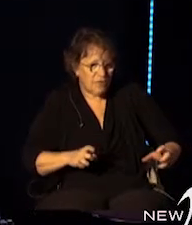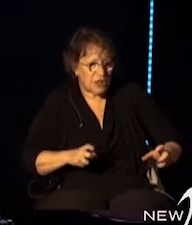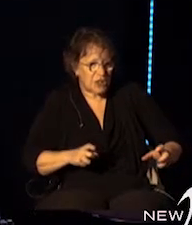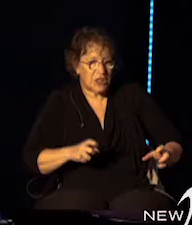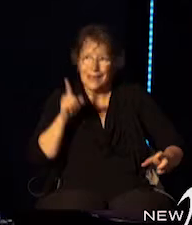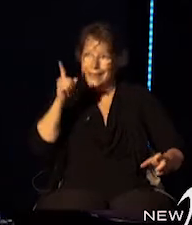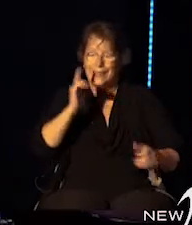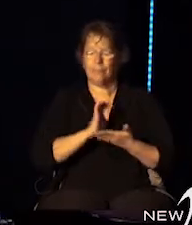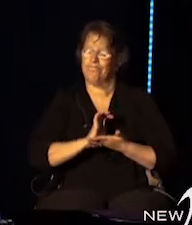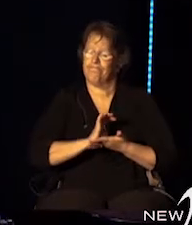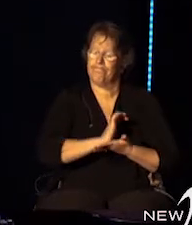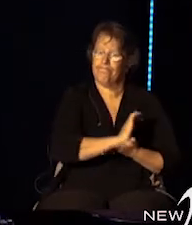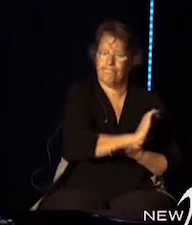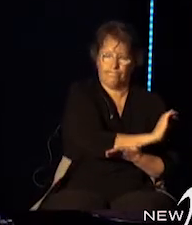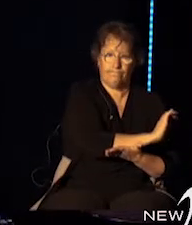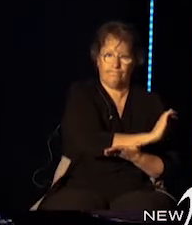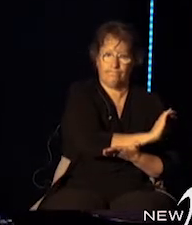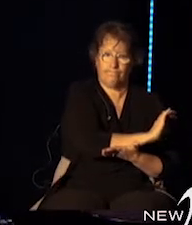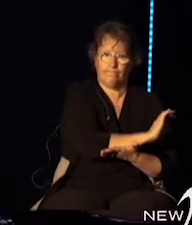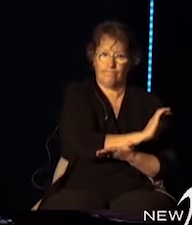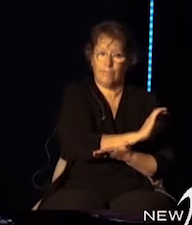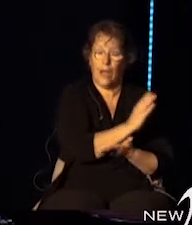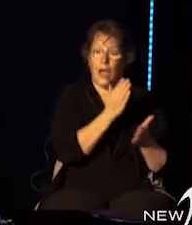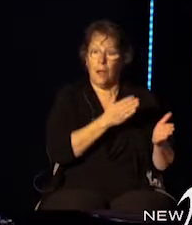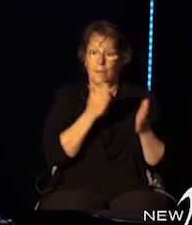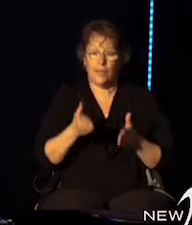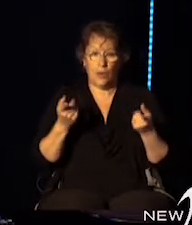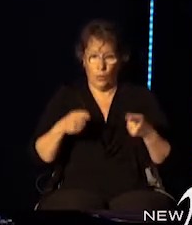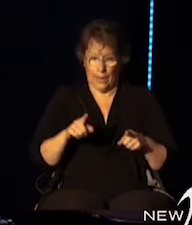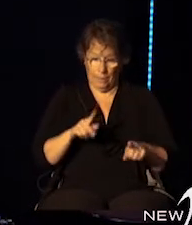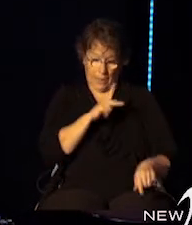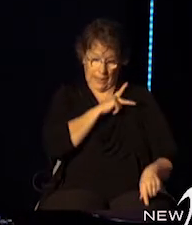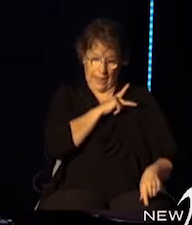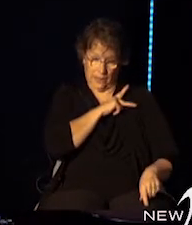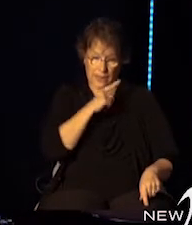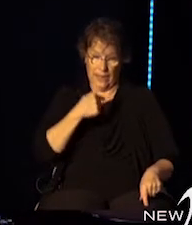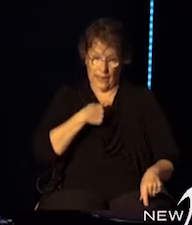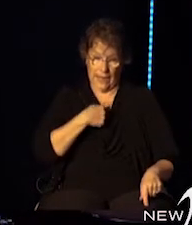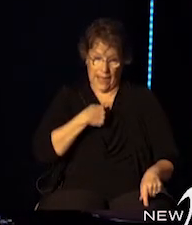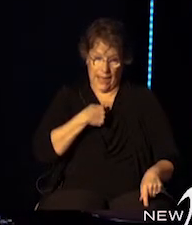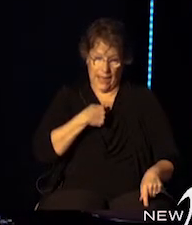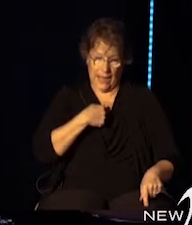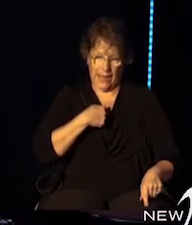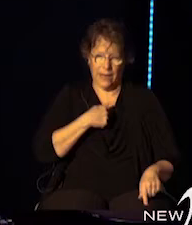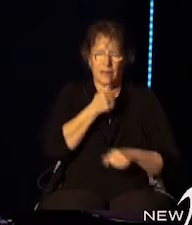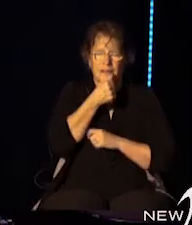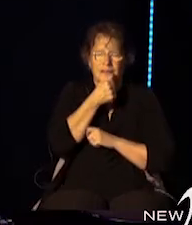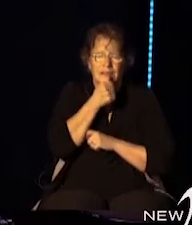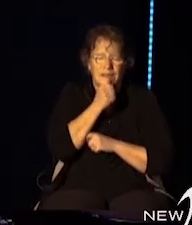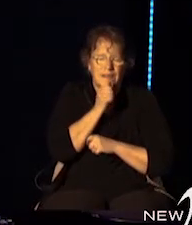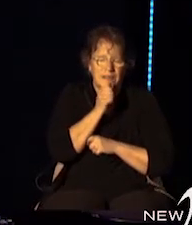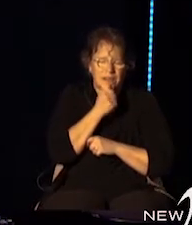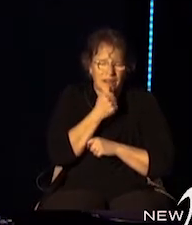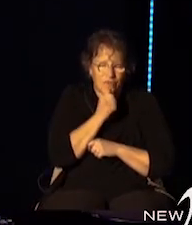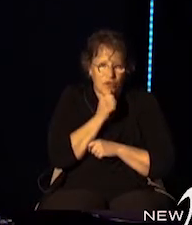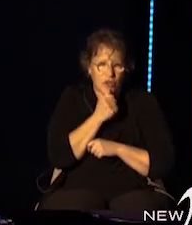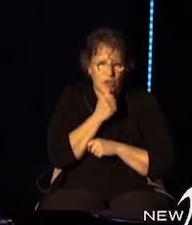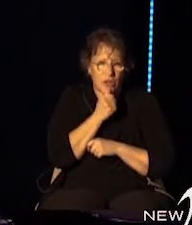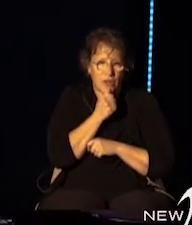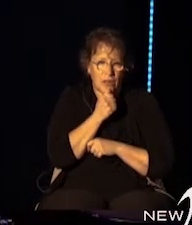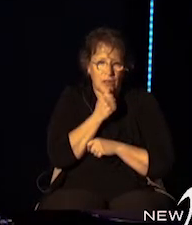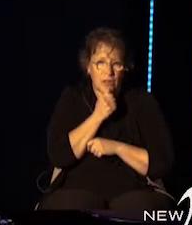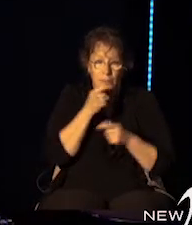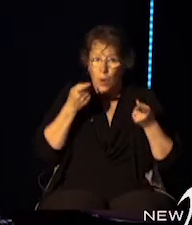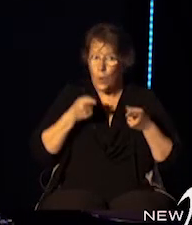years, as Kelsey and I at a deeper level suffered, and through that suffering understood God's sacrifice